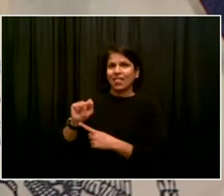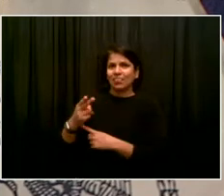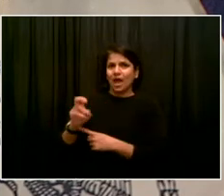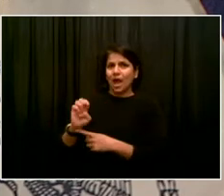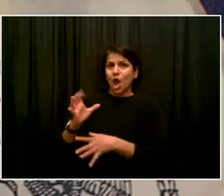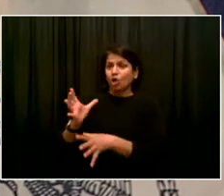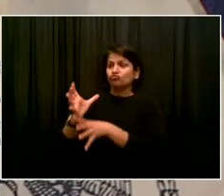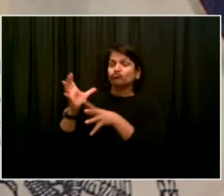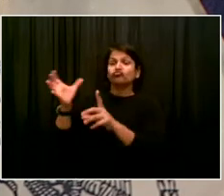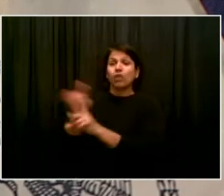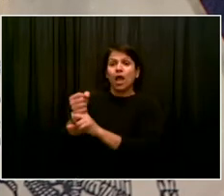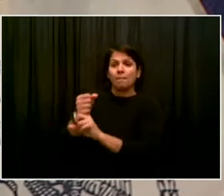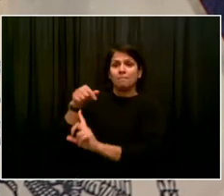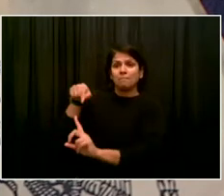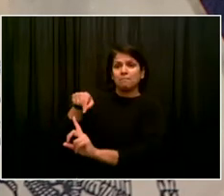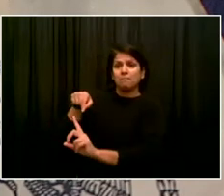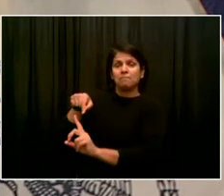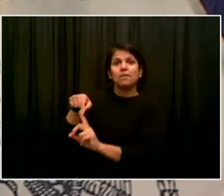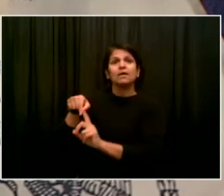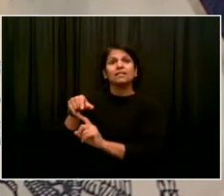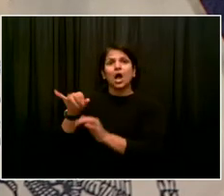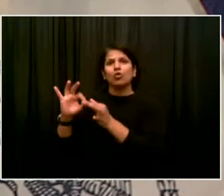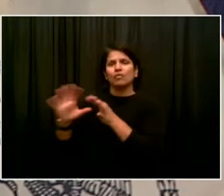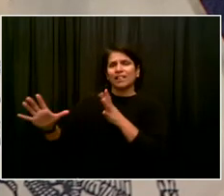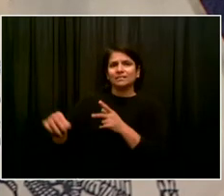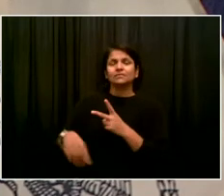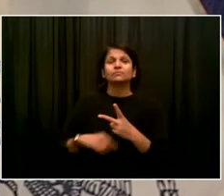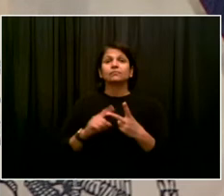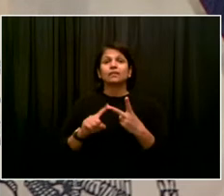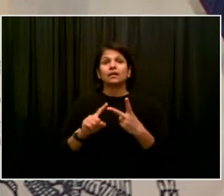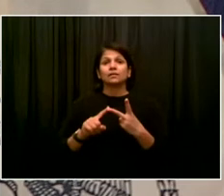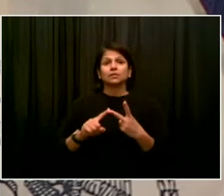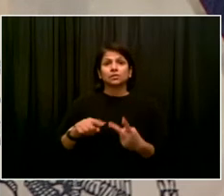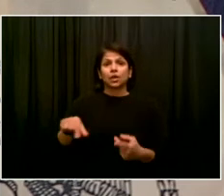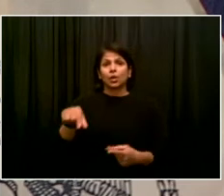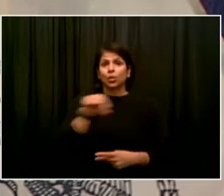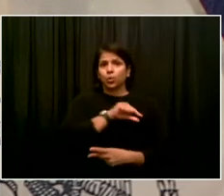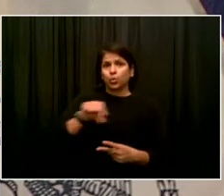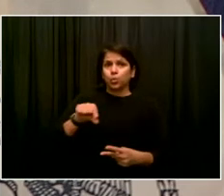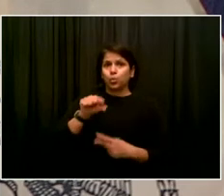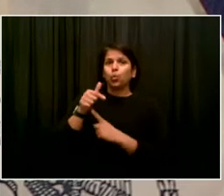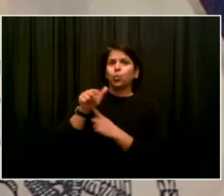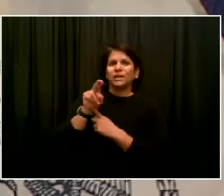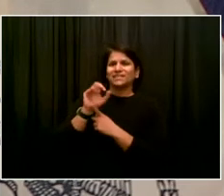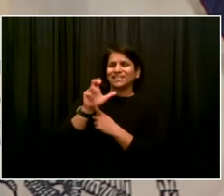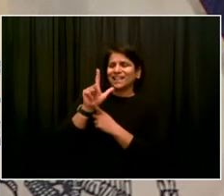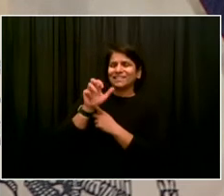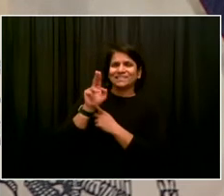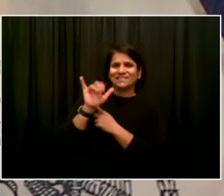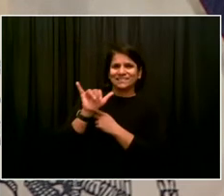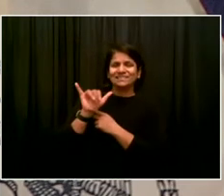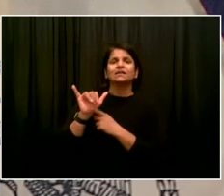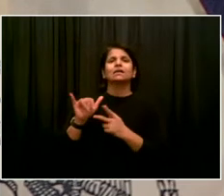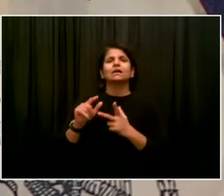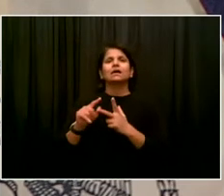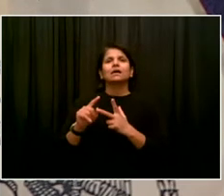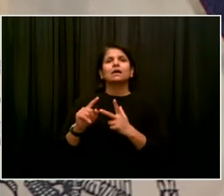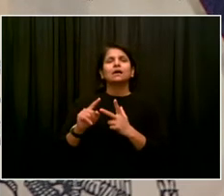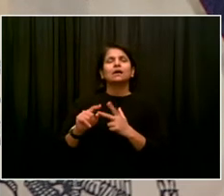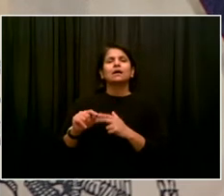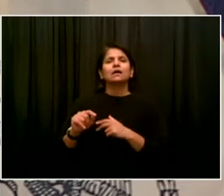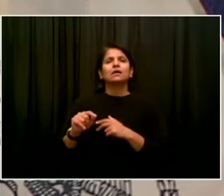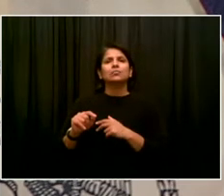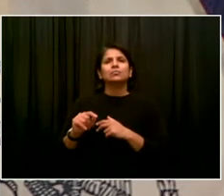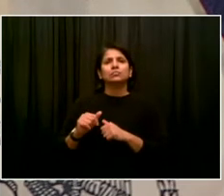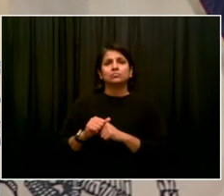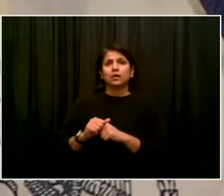Violence, East Harlem, Save, Quincy Lasseter. From Operation Hood, Coney Island, sponsored by the Jewish Community Council of